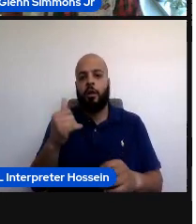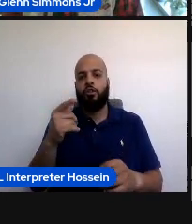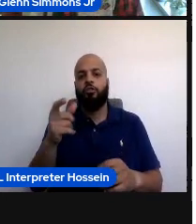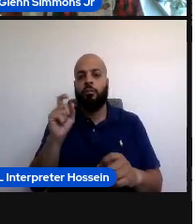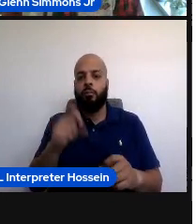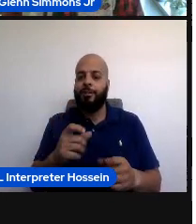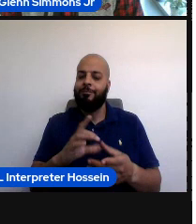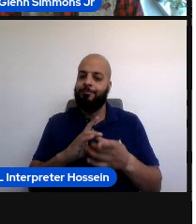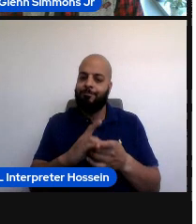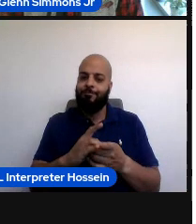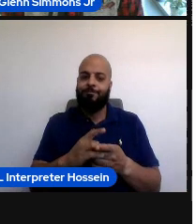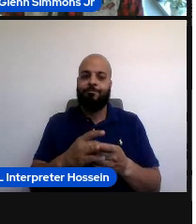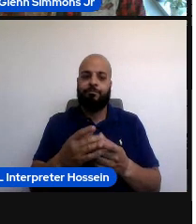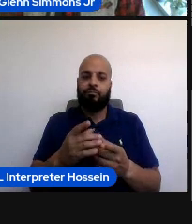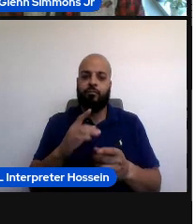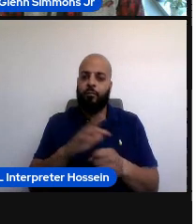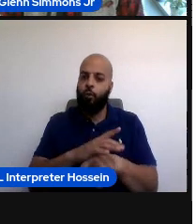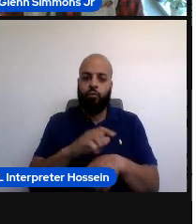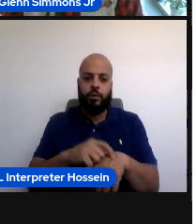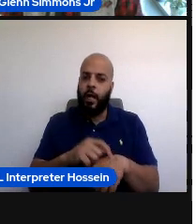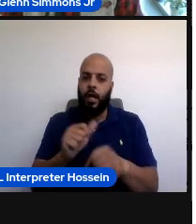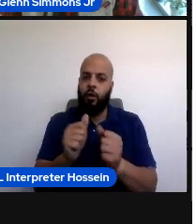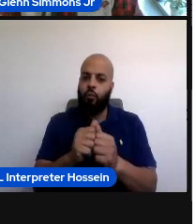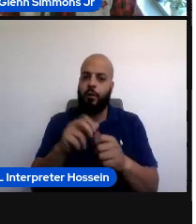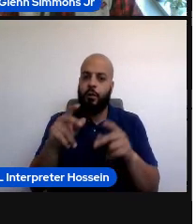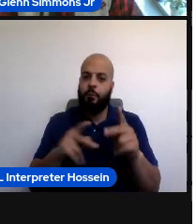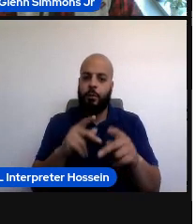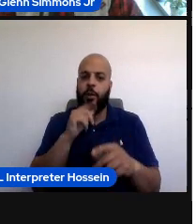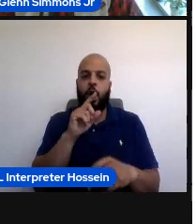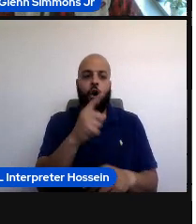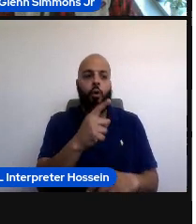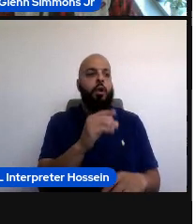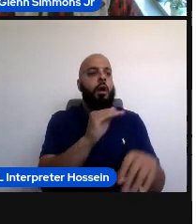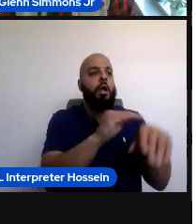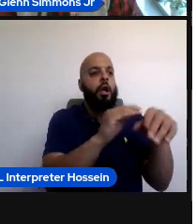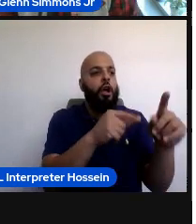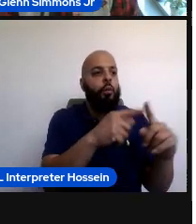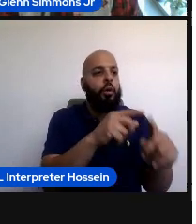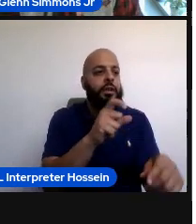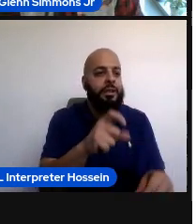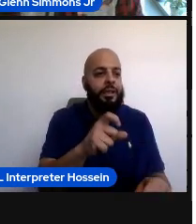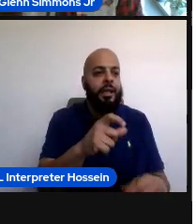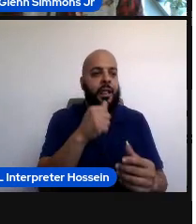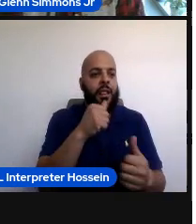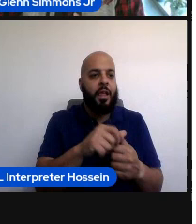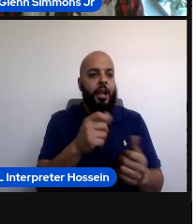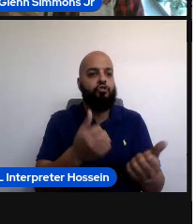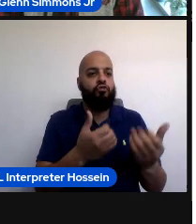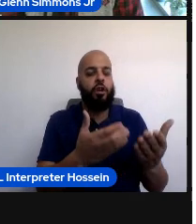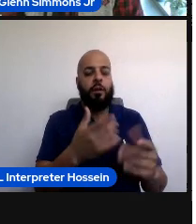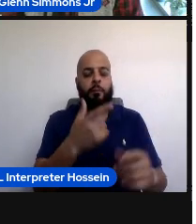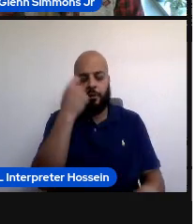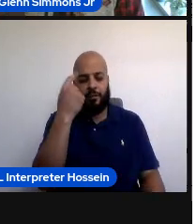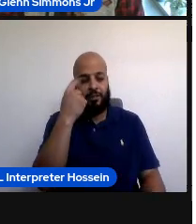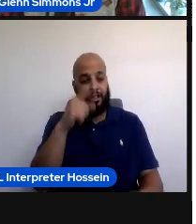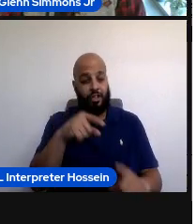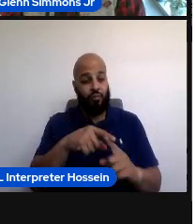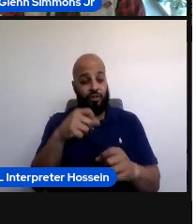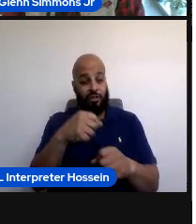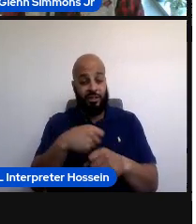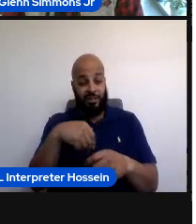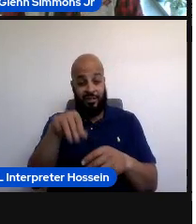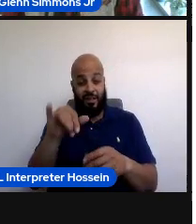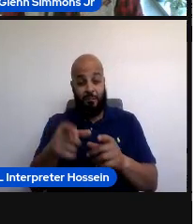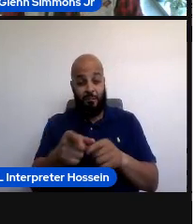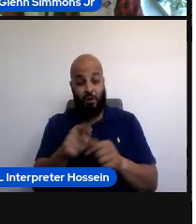relationships full time, not just when you need them, not just when you need a letter of recommendation, because when you get into those moments that are